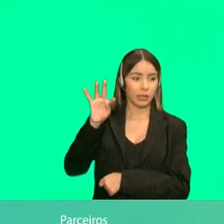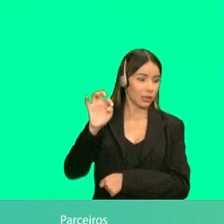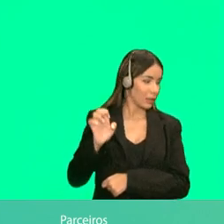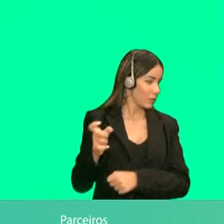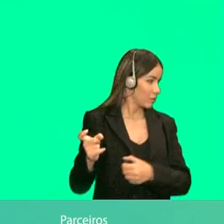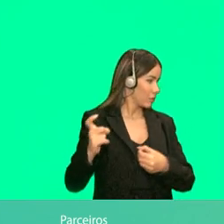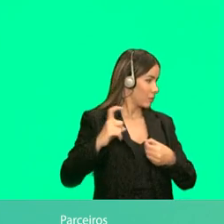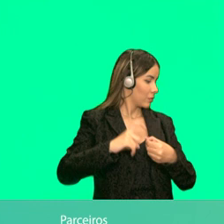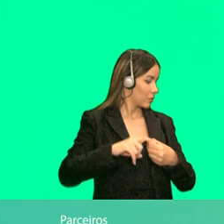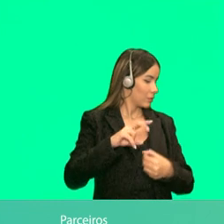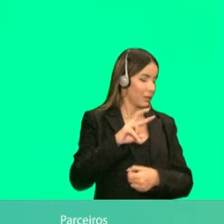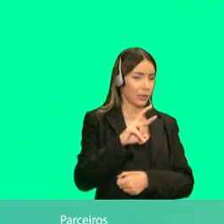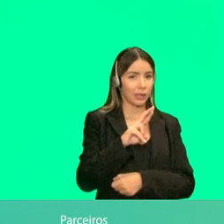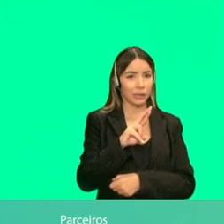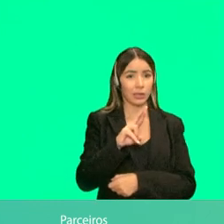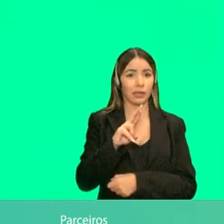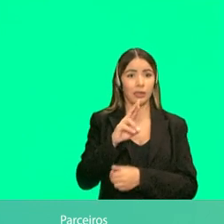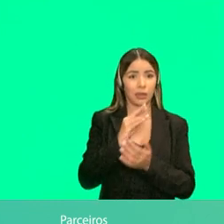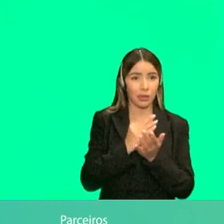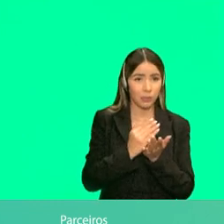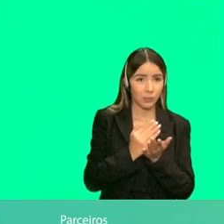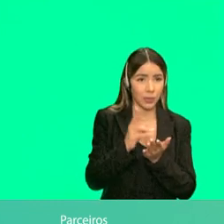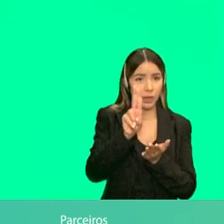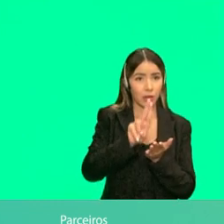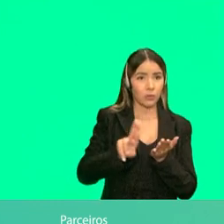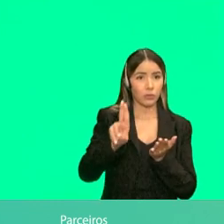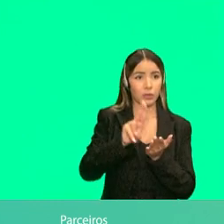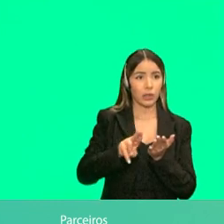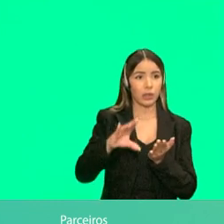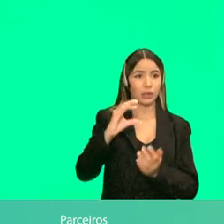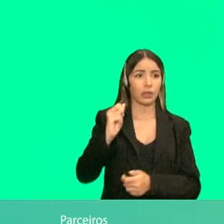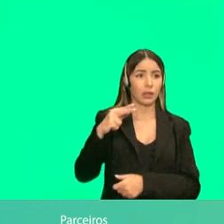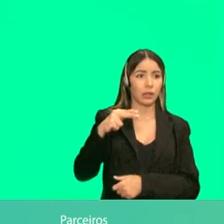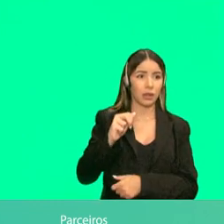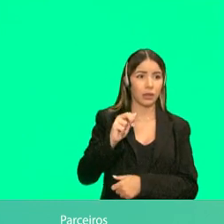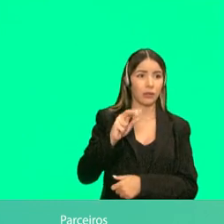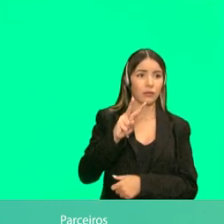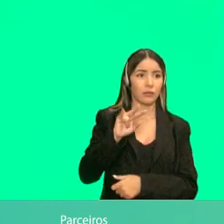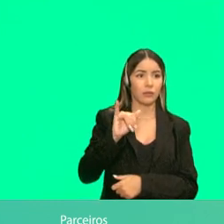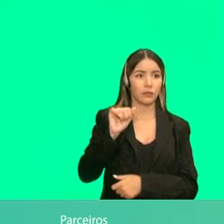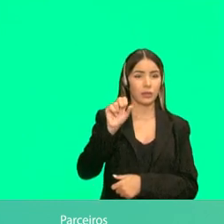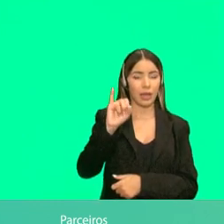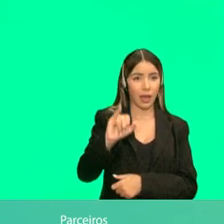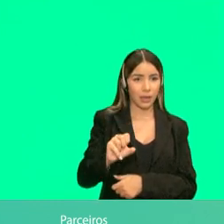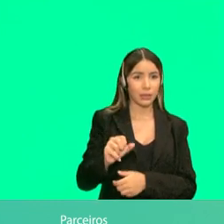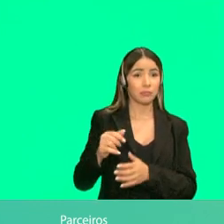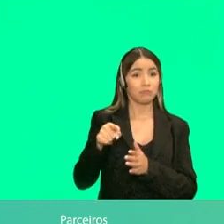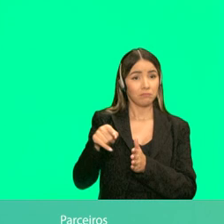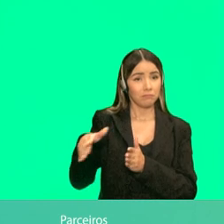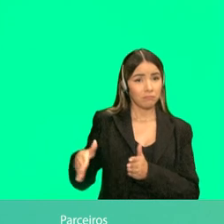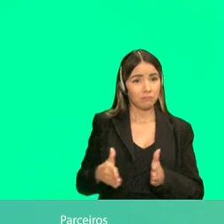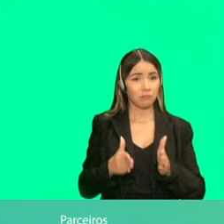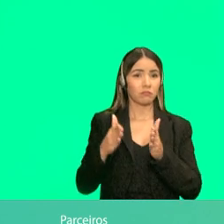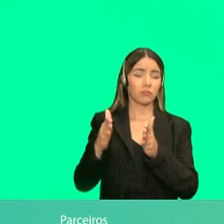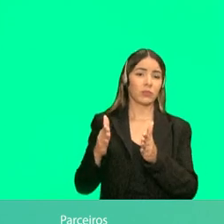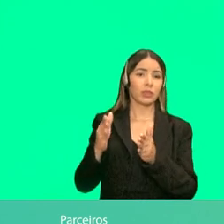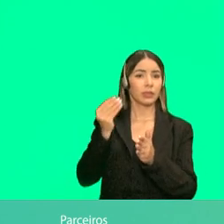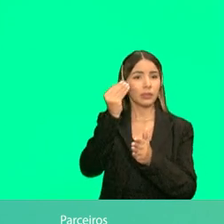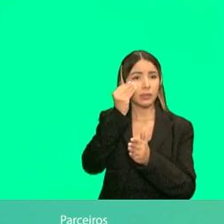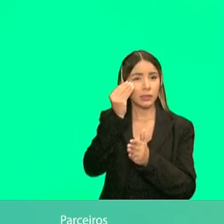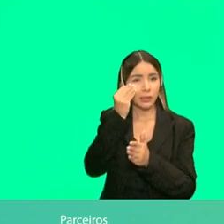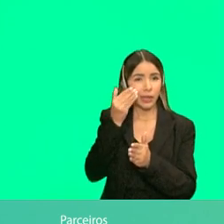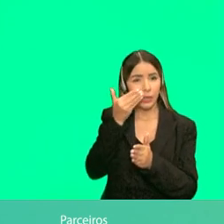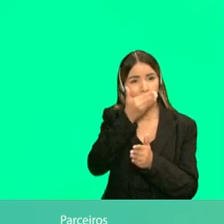that is a agriculture cooperative in the northern Europe in Sweden, to sell fertilizers